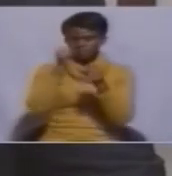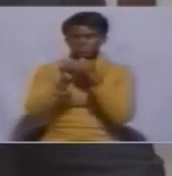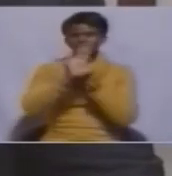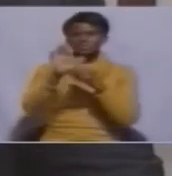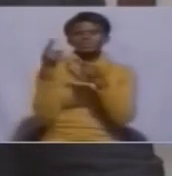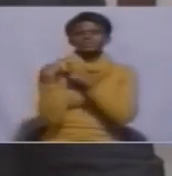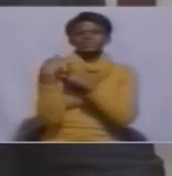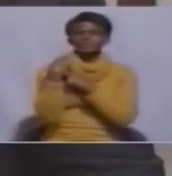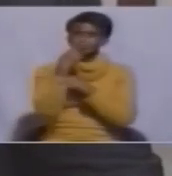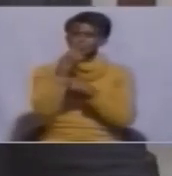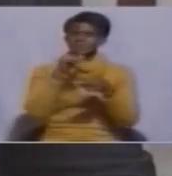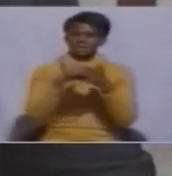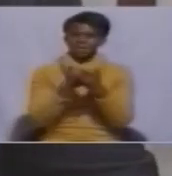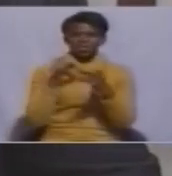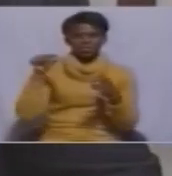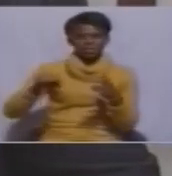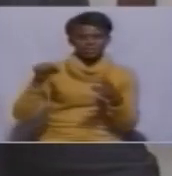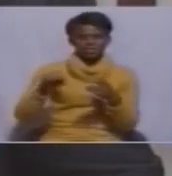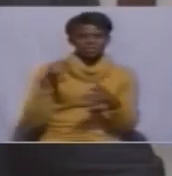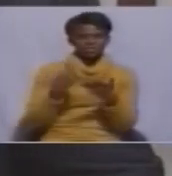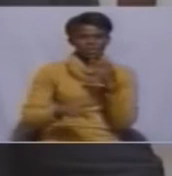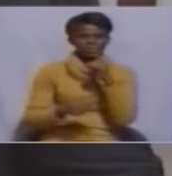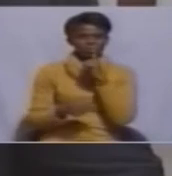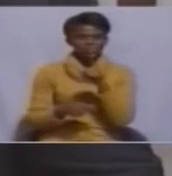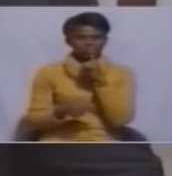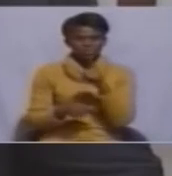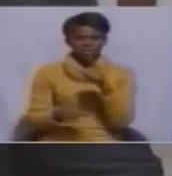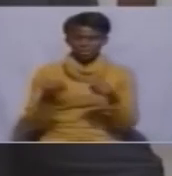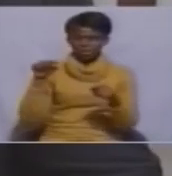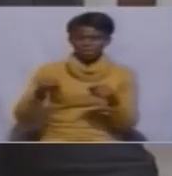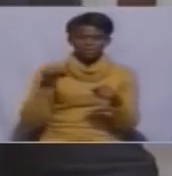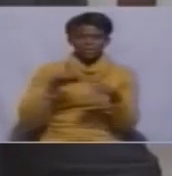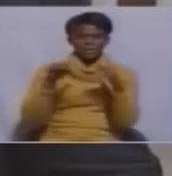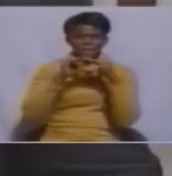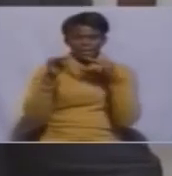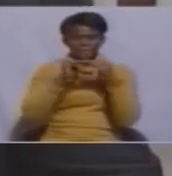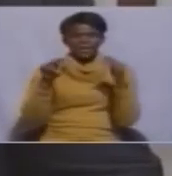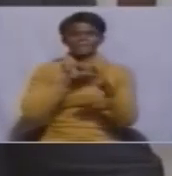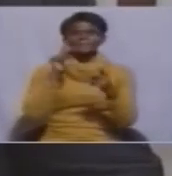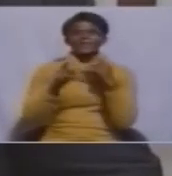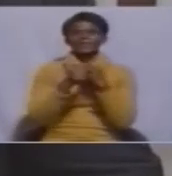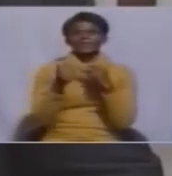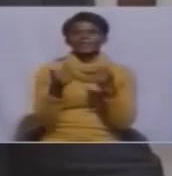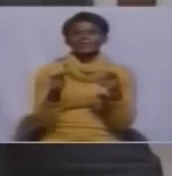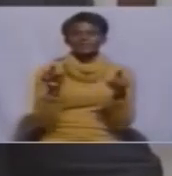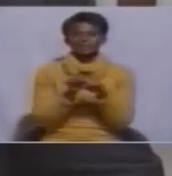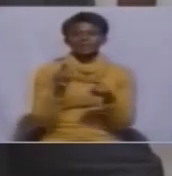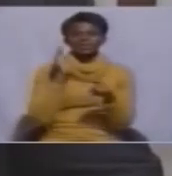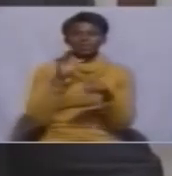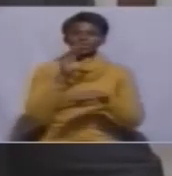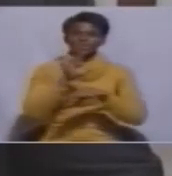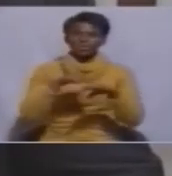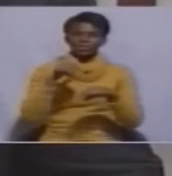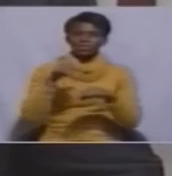to check what qualification is genuine, what qualification is equivalent to the other. In fact, I would maybe call upon